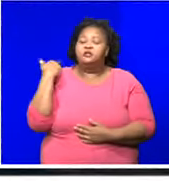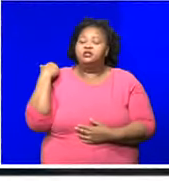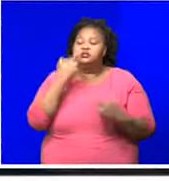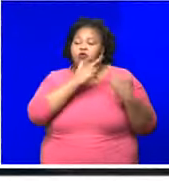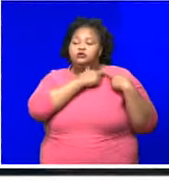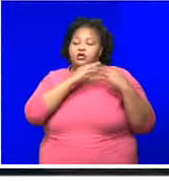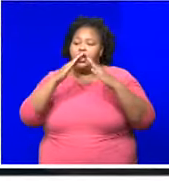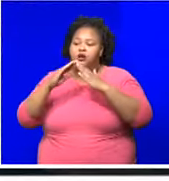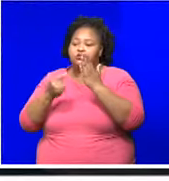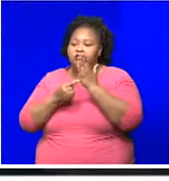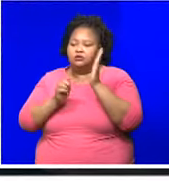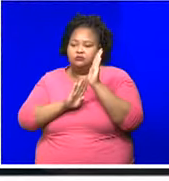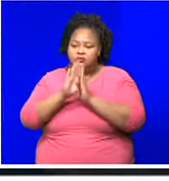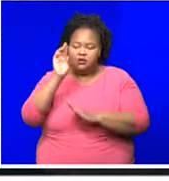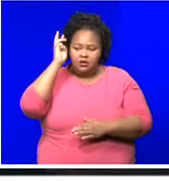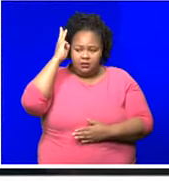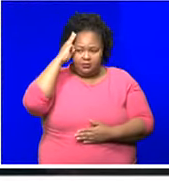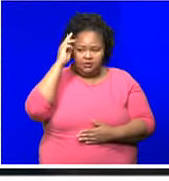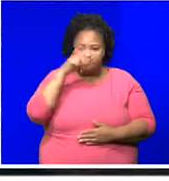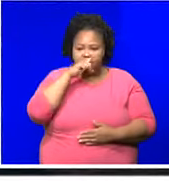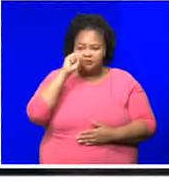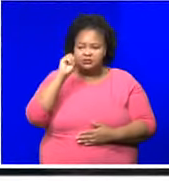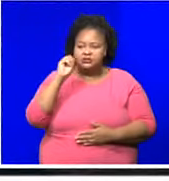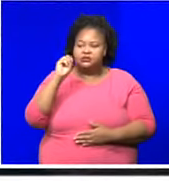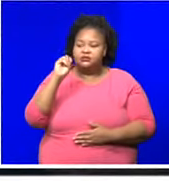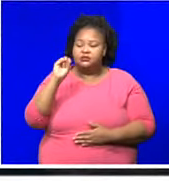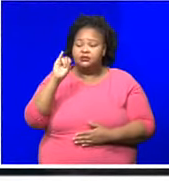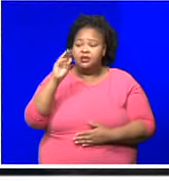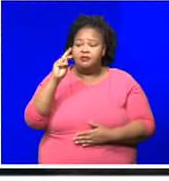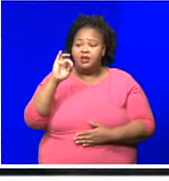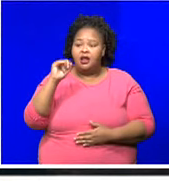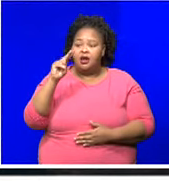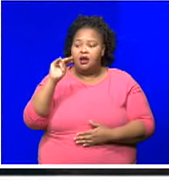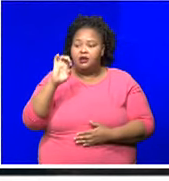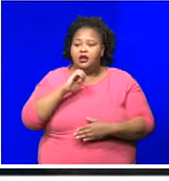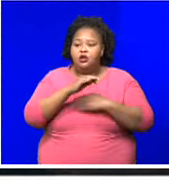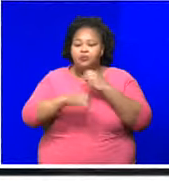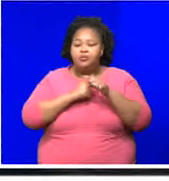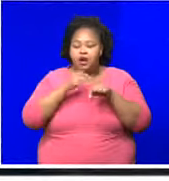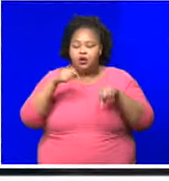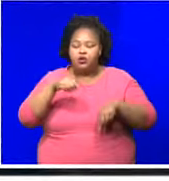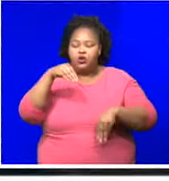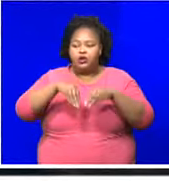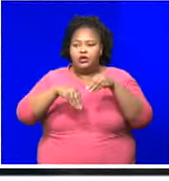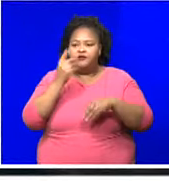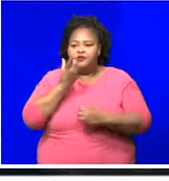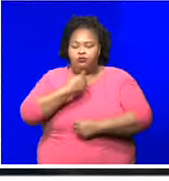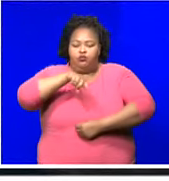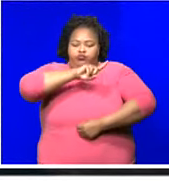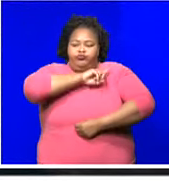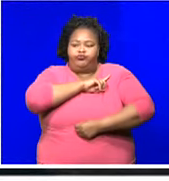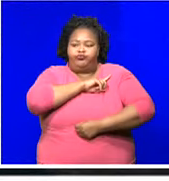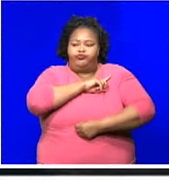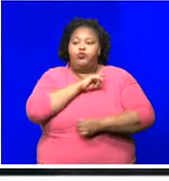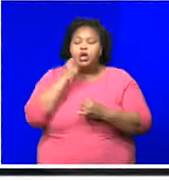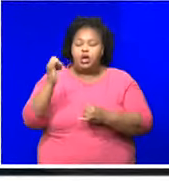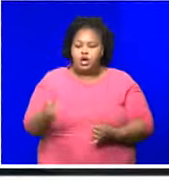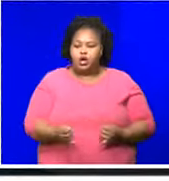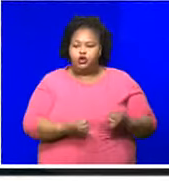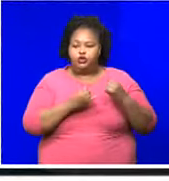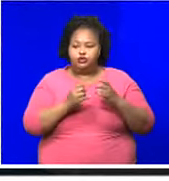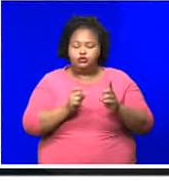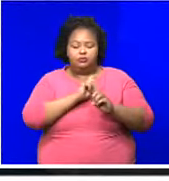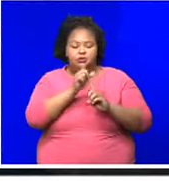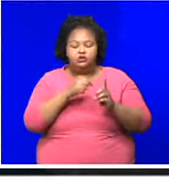Development, Princess Milane, has appointed returning officers for this year's local government elections. The minister said the elections are to be